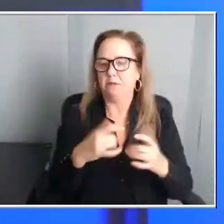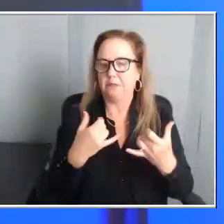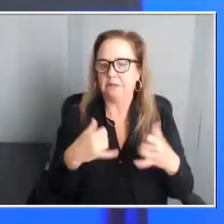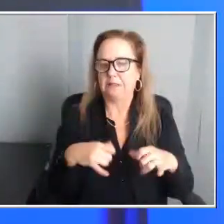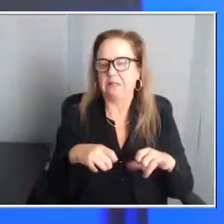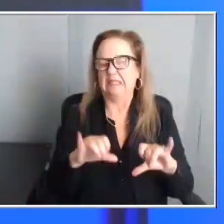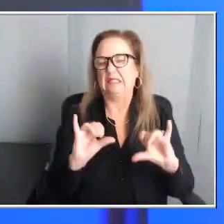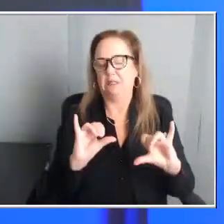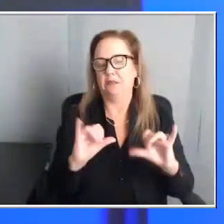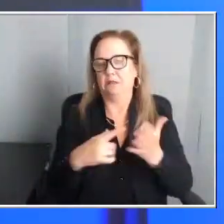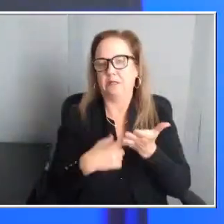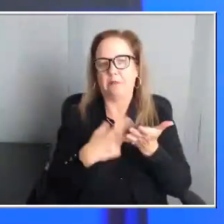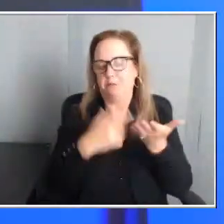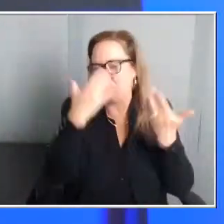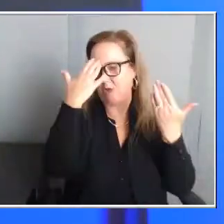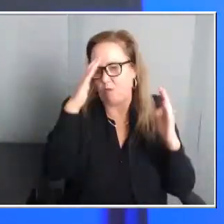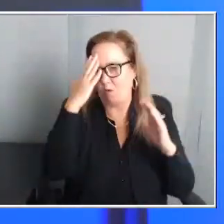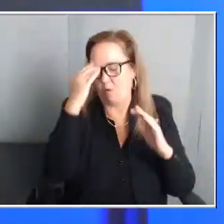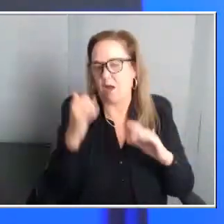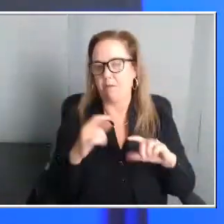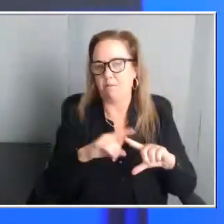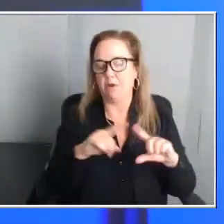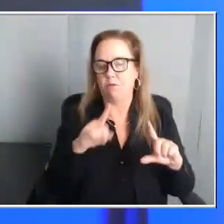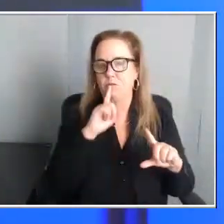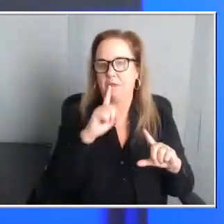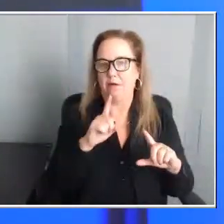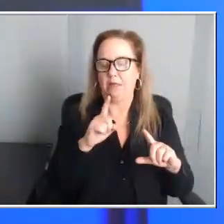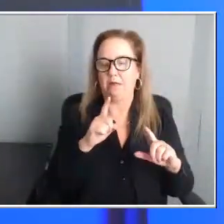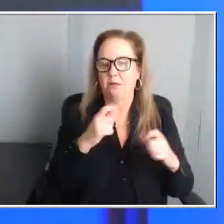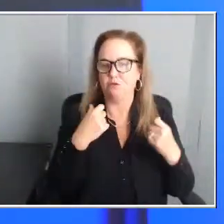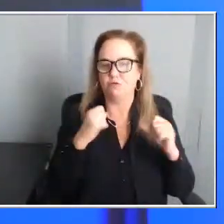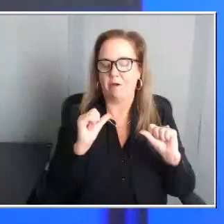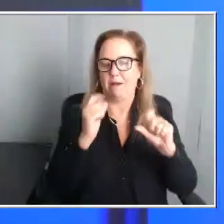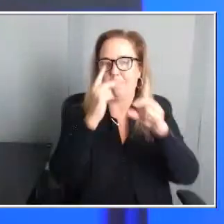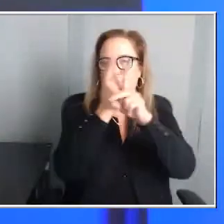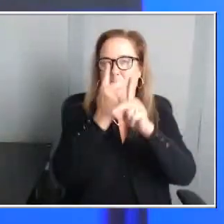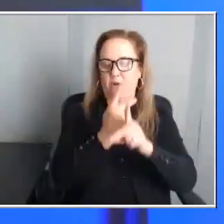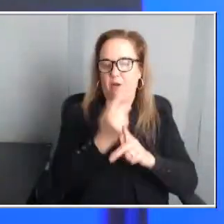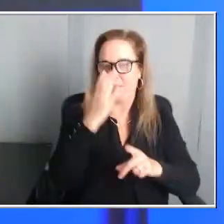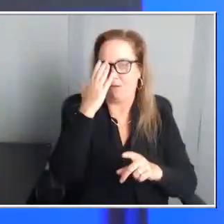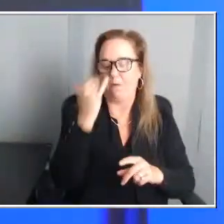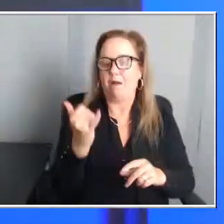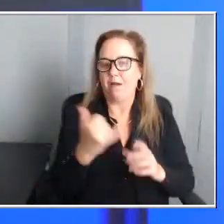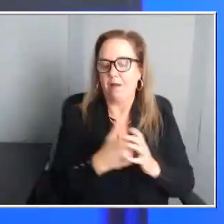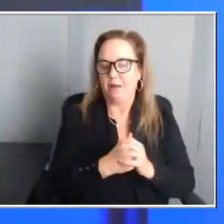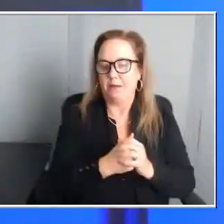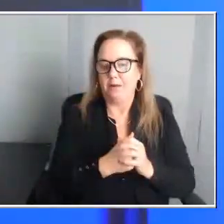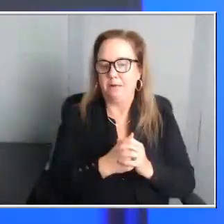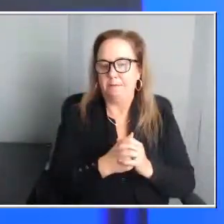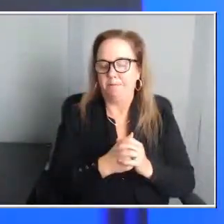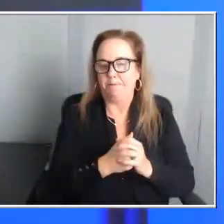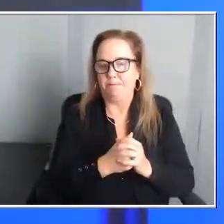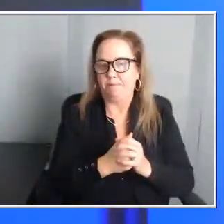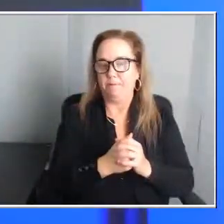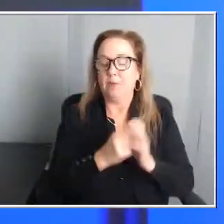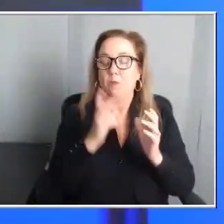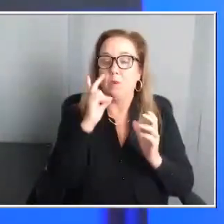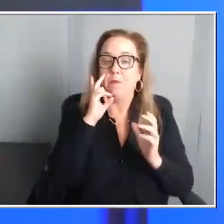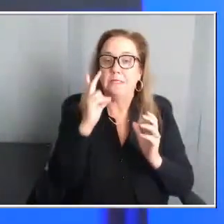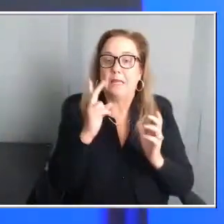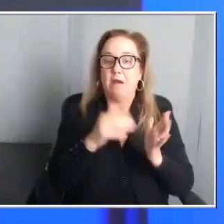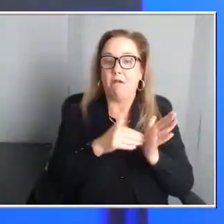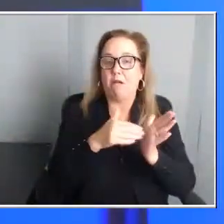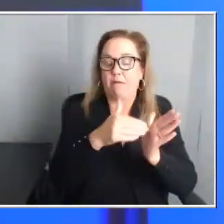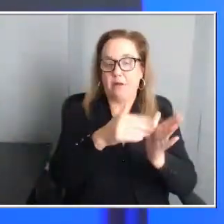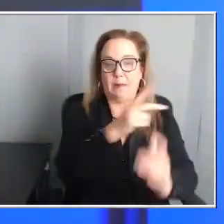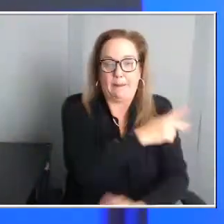where we don't. But we really have to do our best to try to figure out the why. And what we find is a lot of times